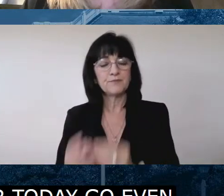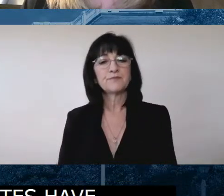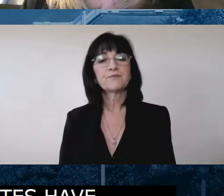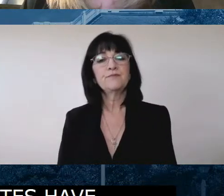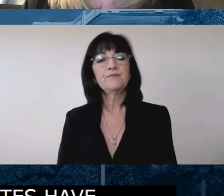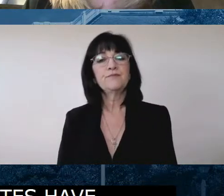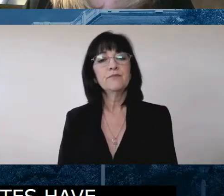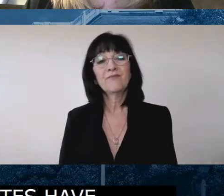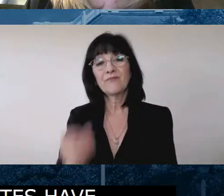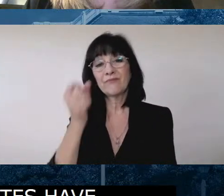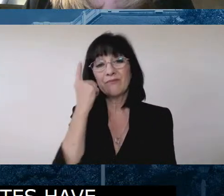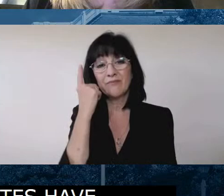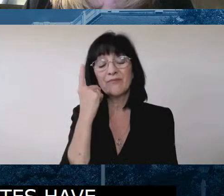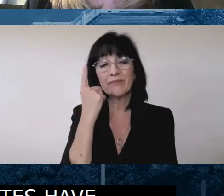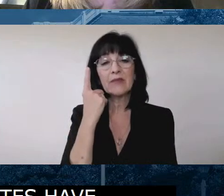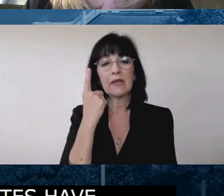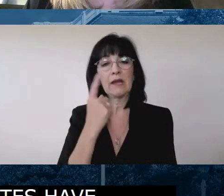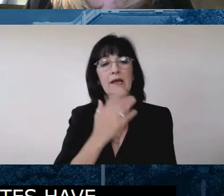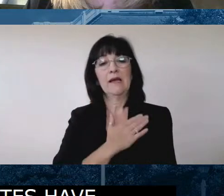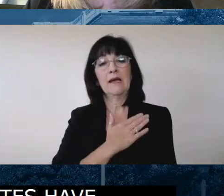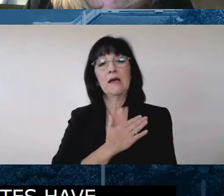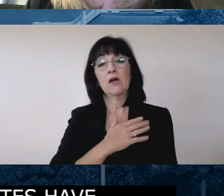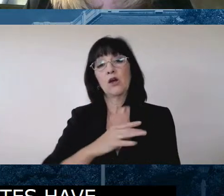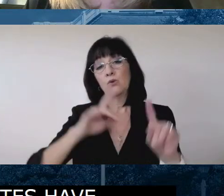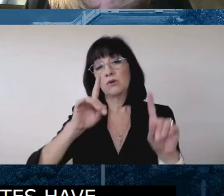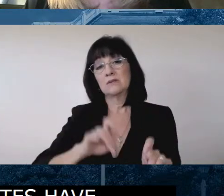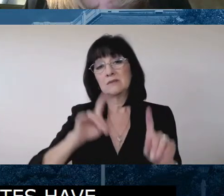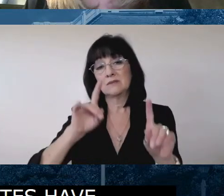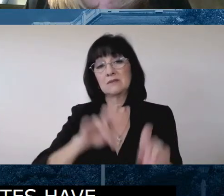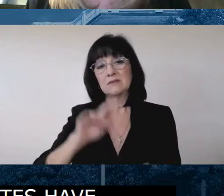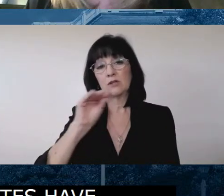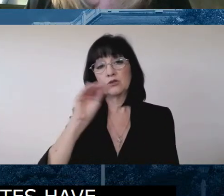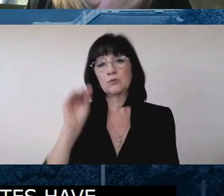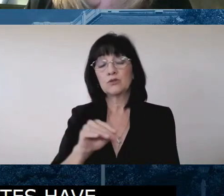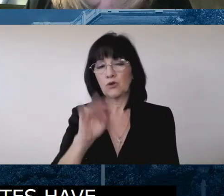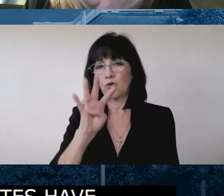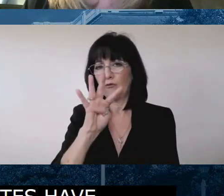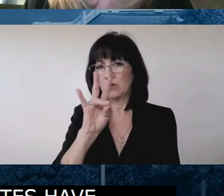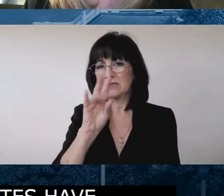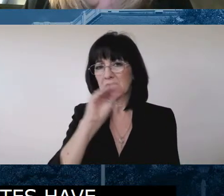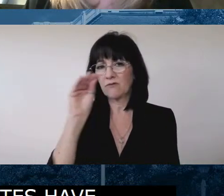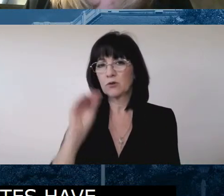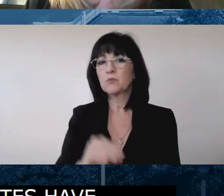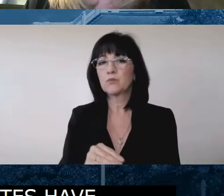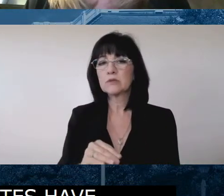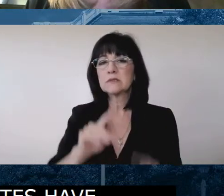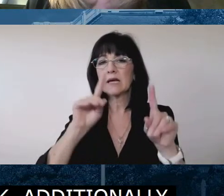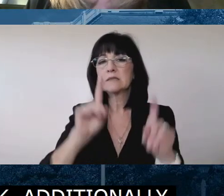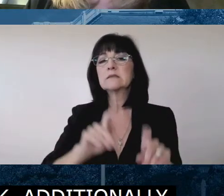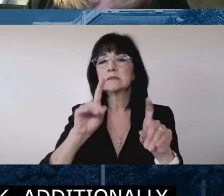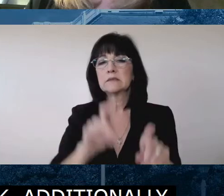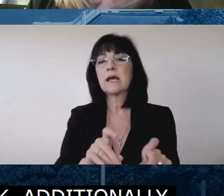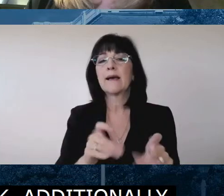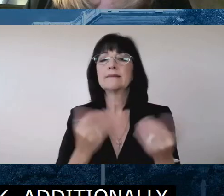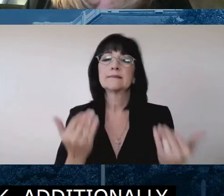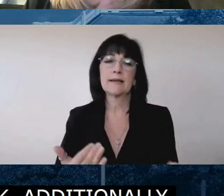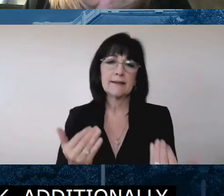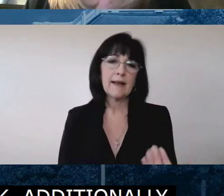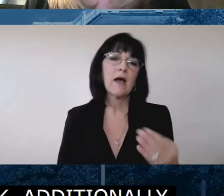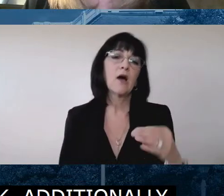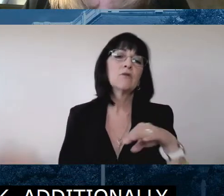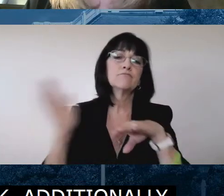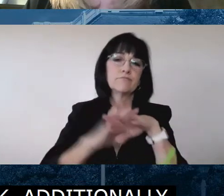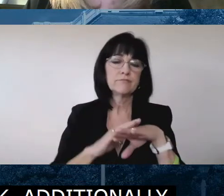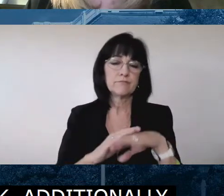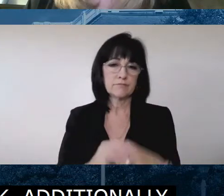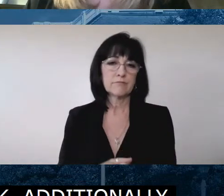Additionally, our testing rates have increased 47% since last week. And with our announcement this